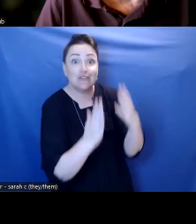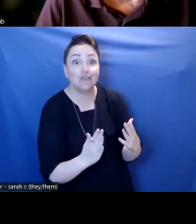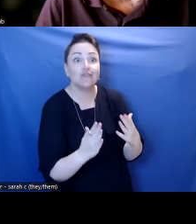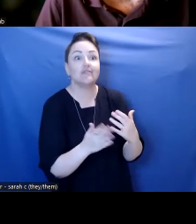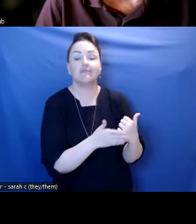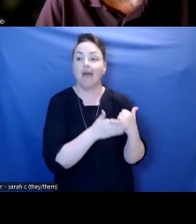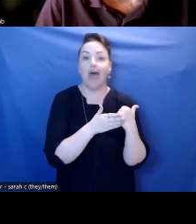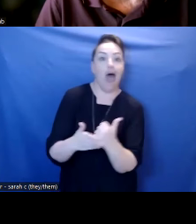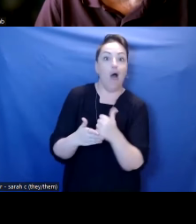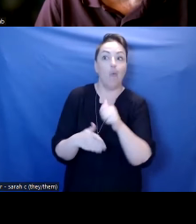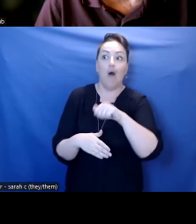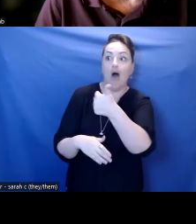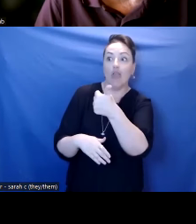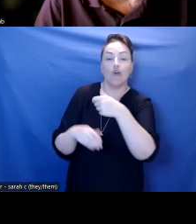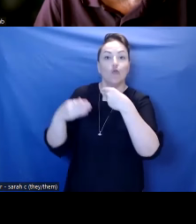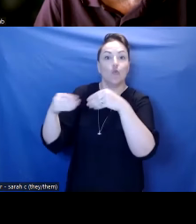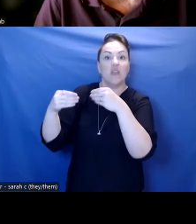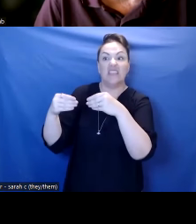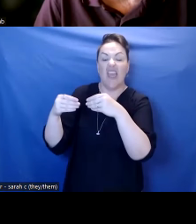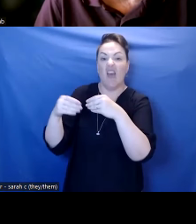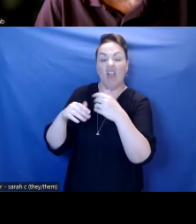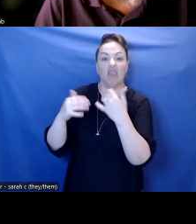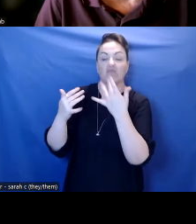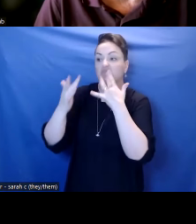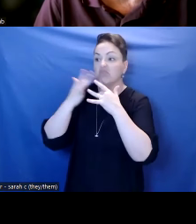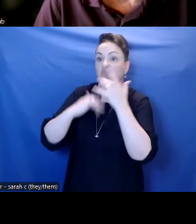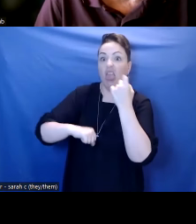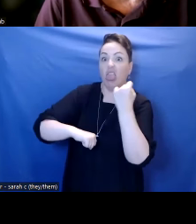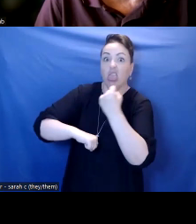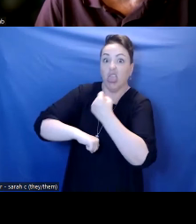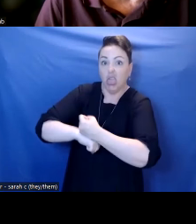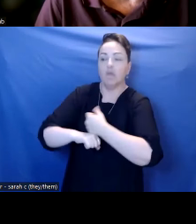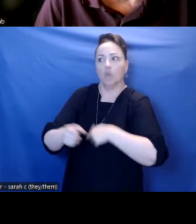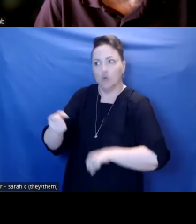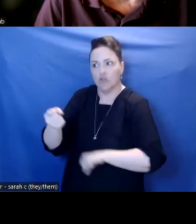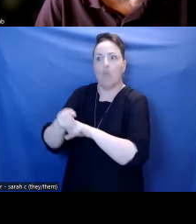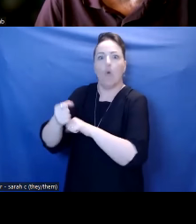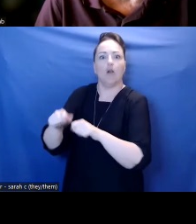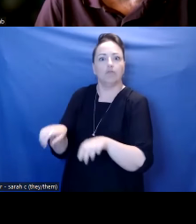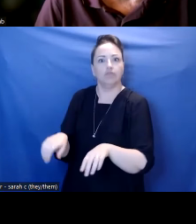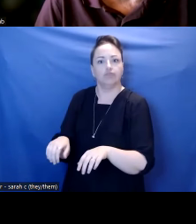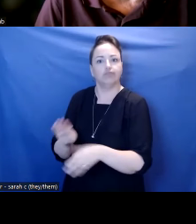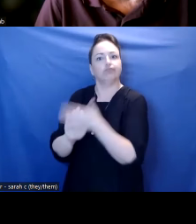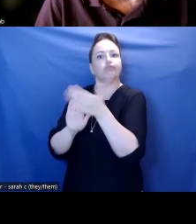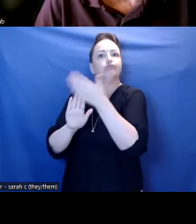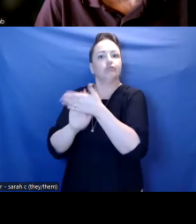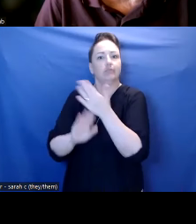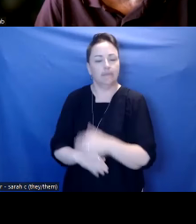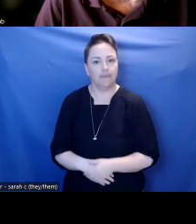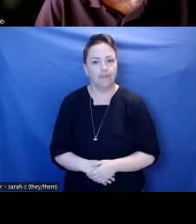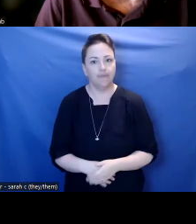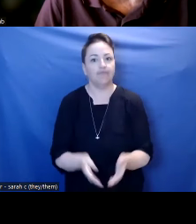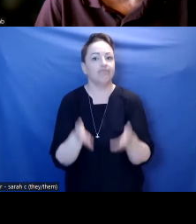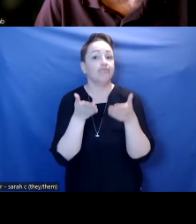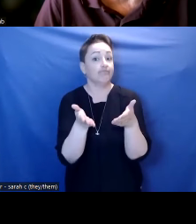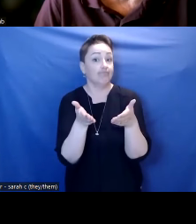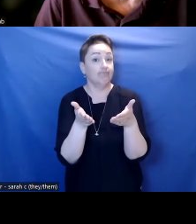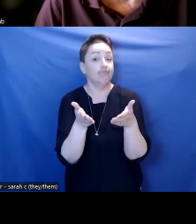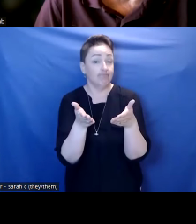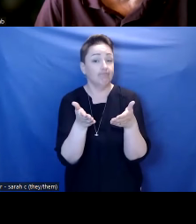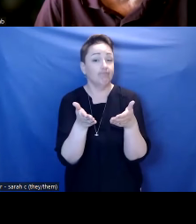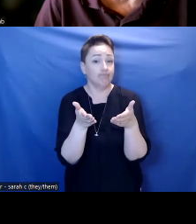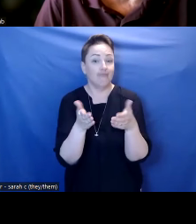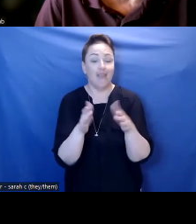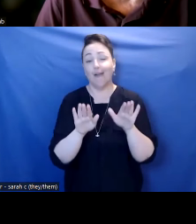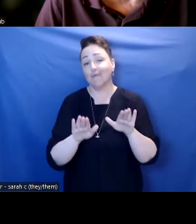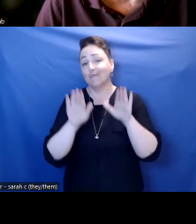nearby. And of course, a place to get cool in the heat. Part of the resilience issue. This is again one of those real swell